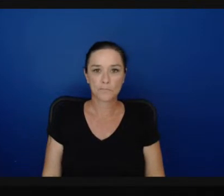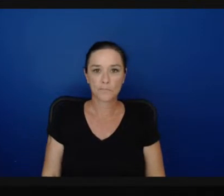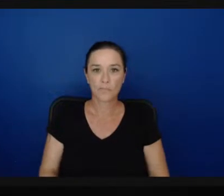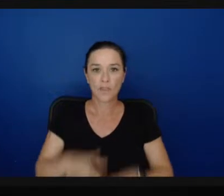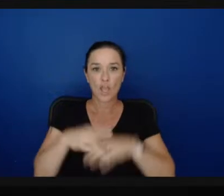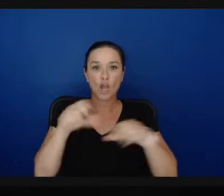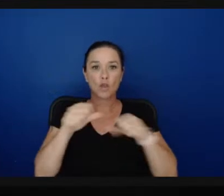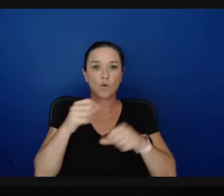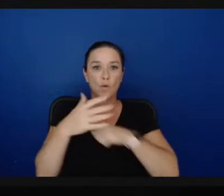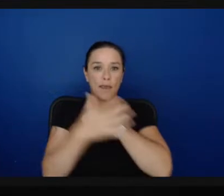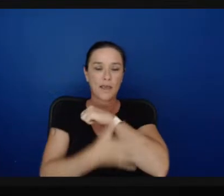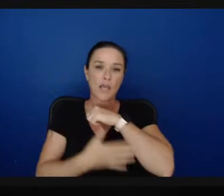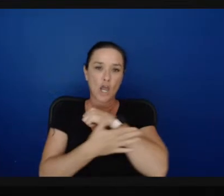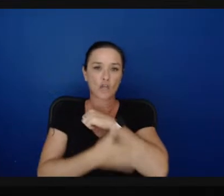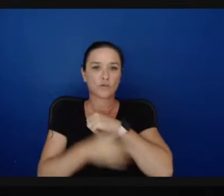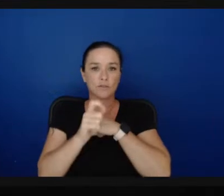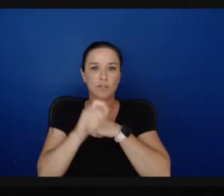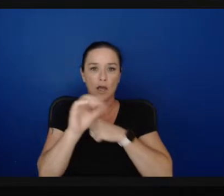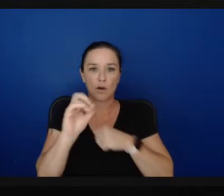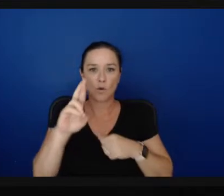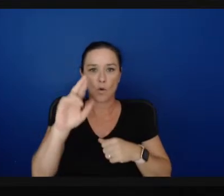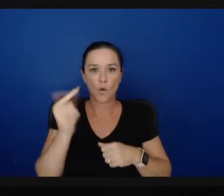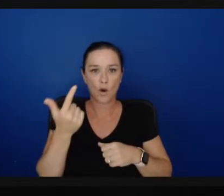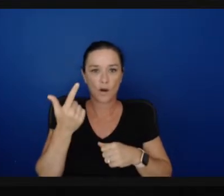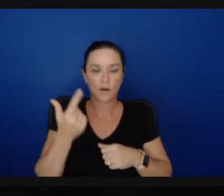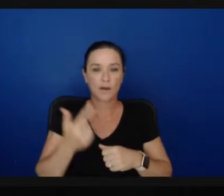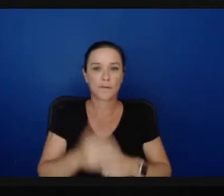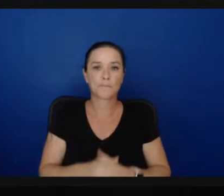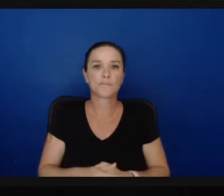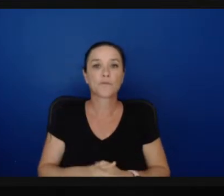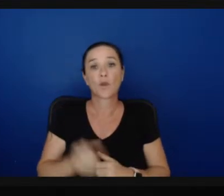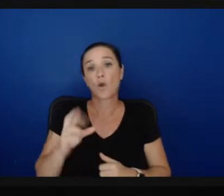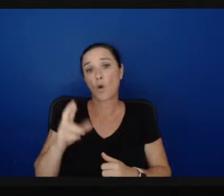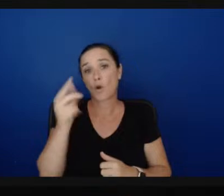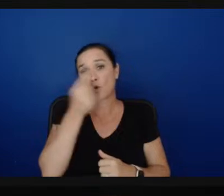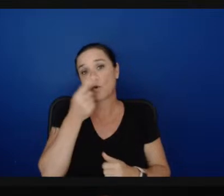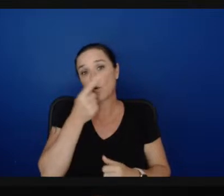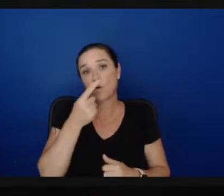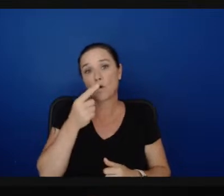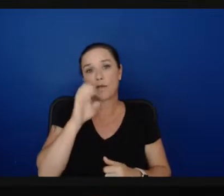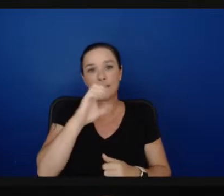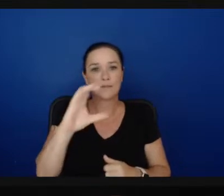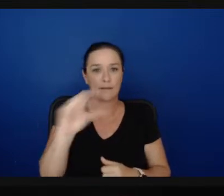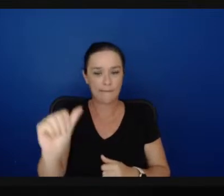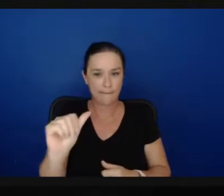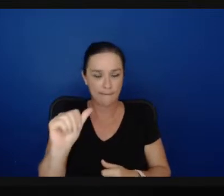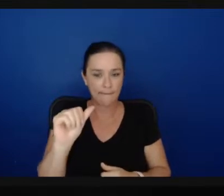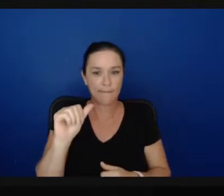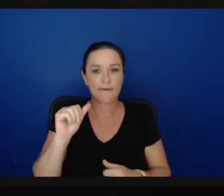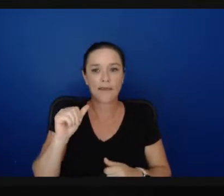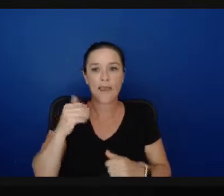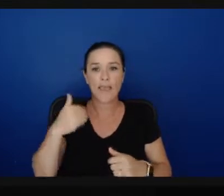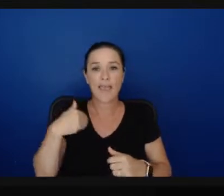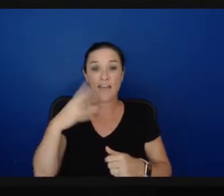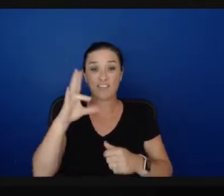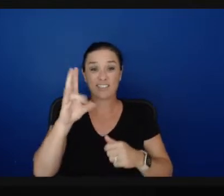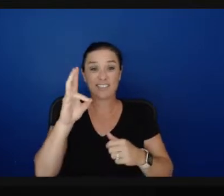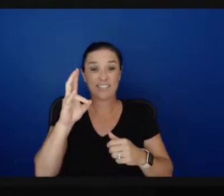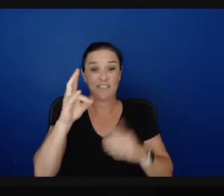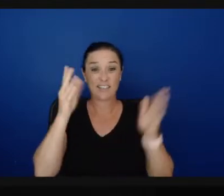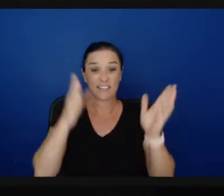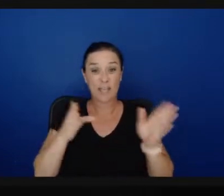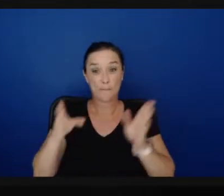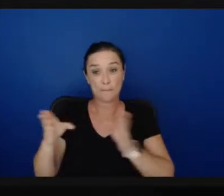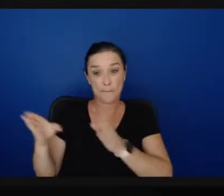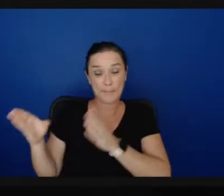earthquakecountry.org, and you can, or Google Earthquake Country Alliance, you can find these steps, right? There's actually 7 steps detailed here, right?